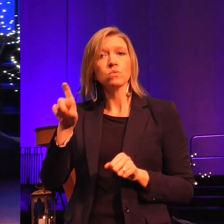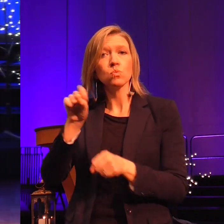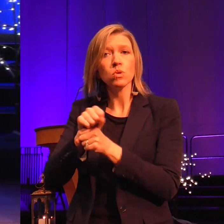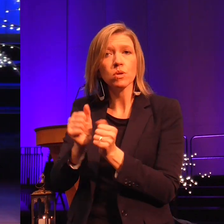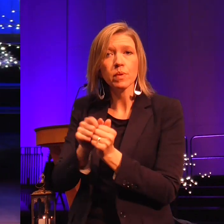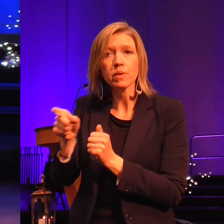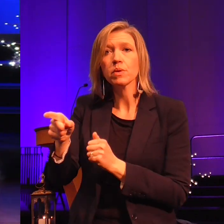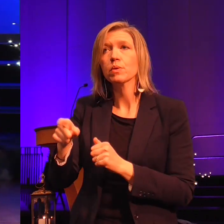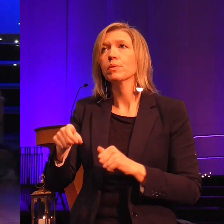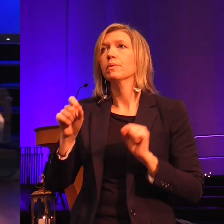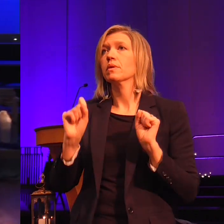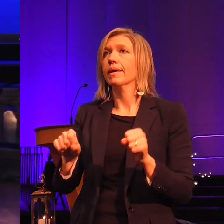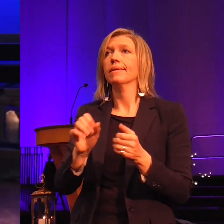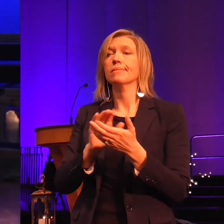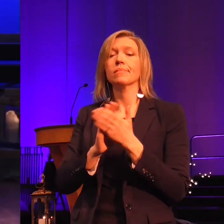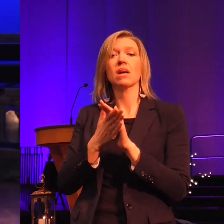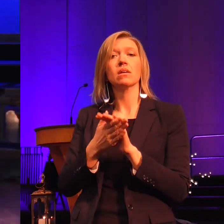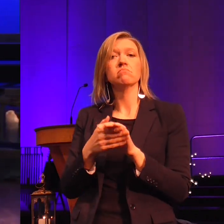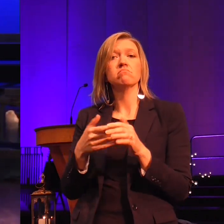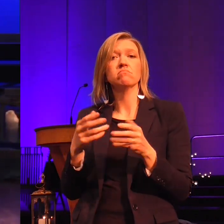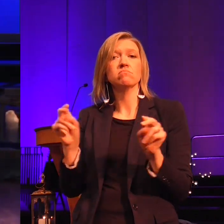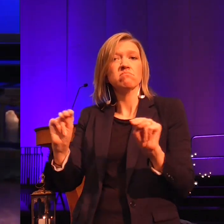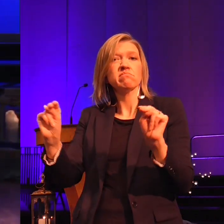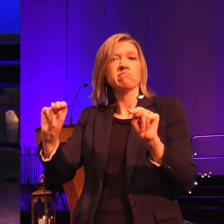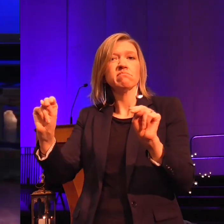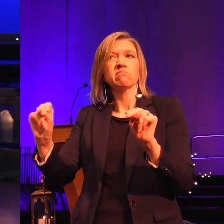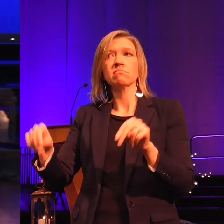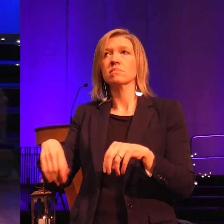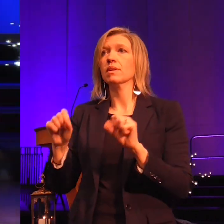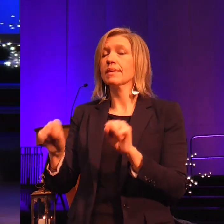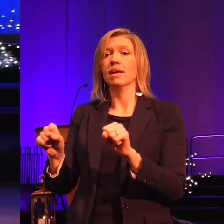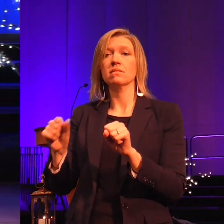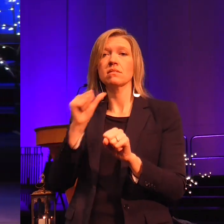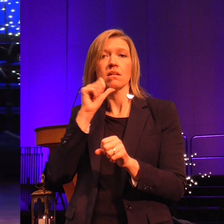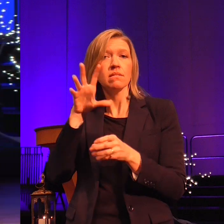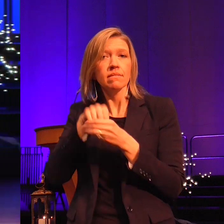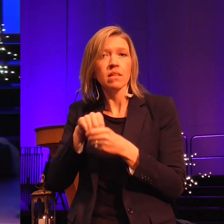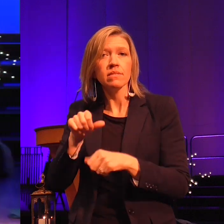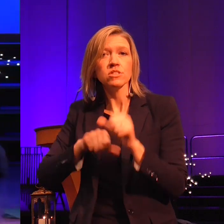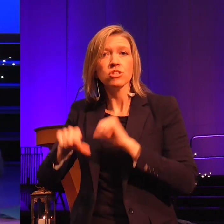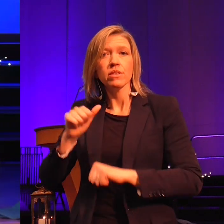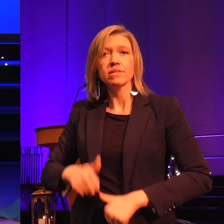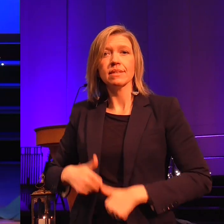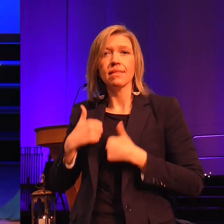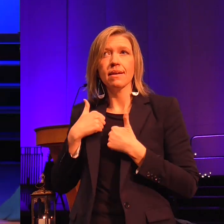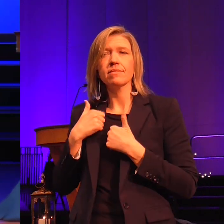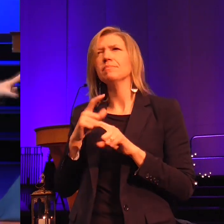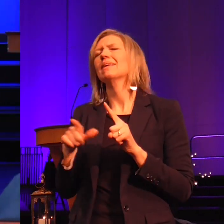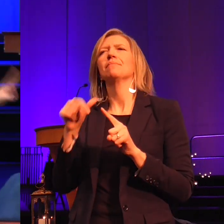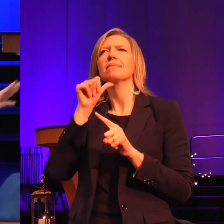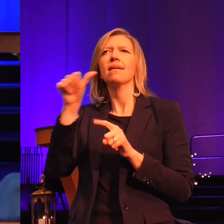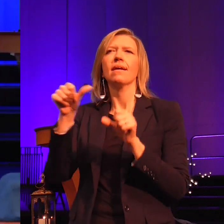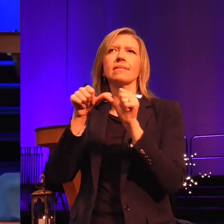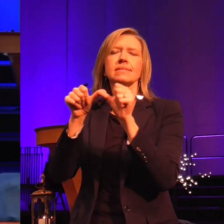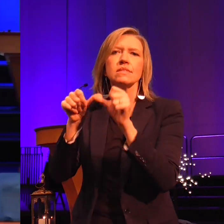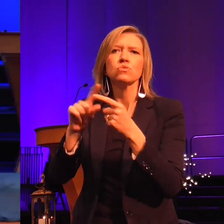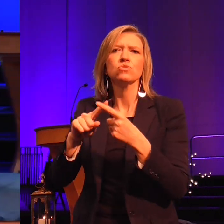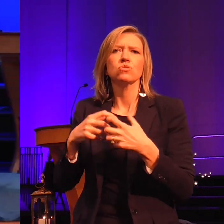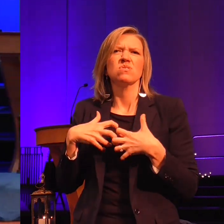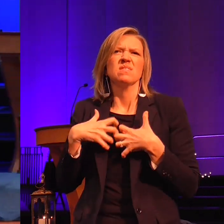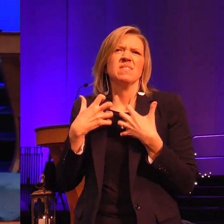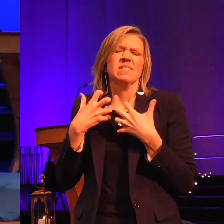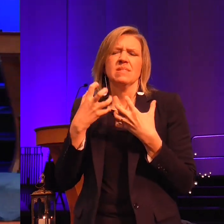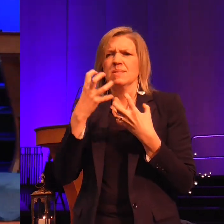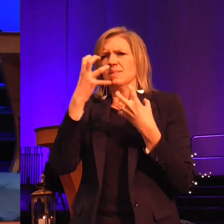be acquaintances. I can forgive you and we can be out of each other's lives, but I'm not going to continue to resent you, because that